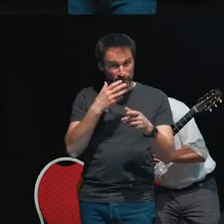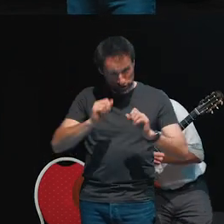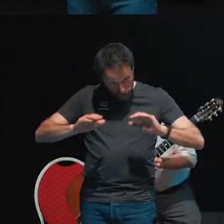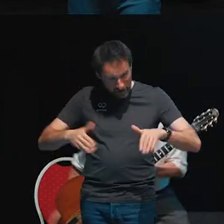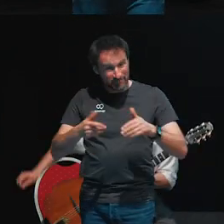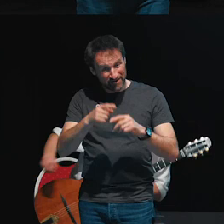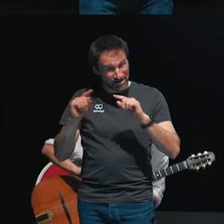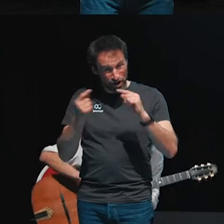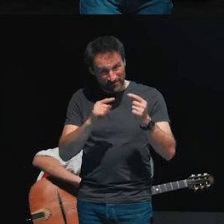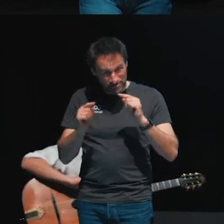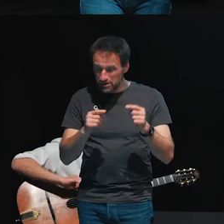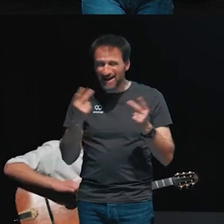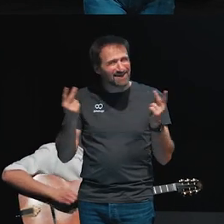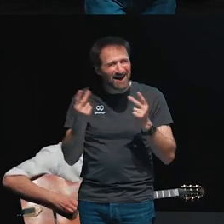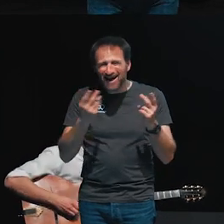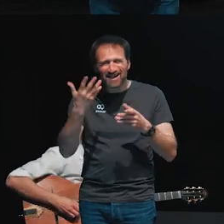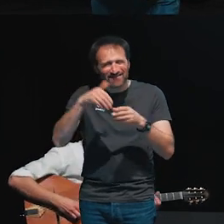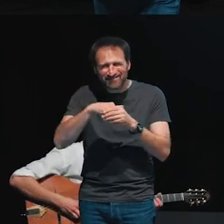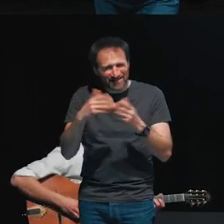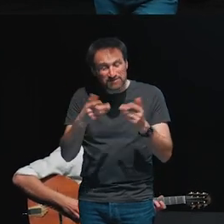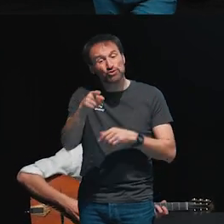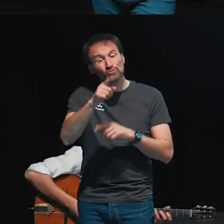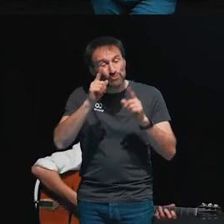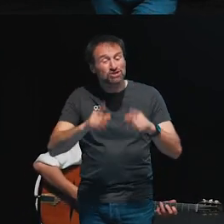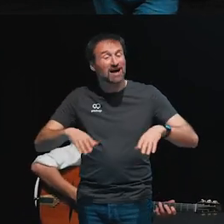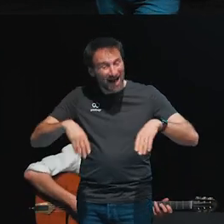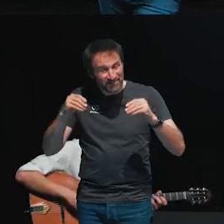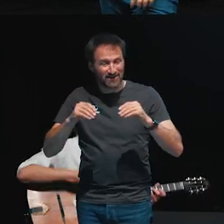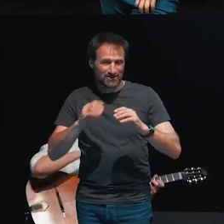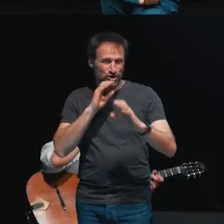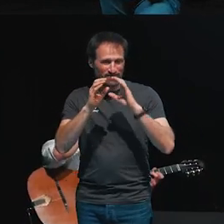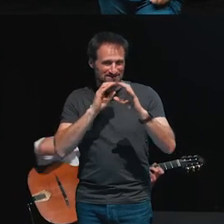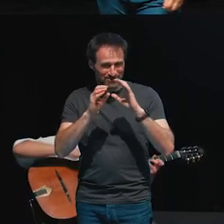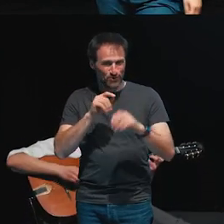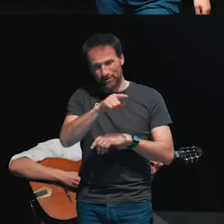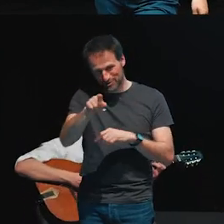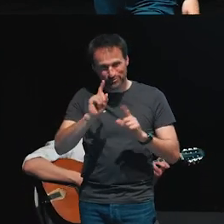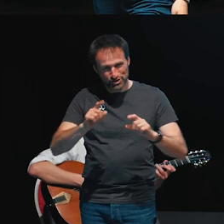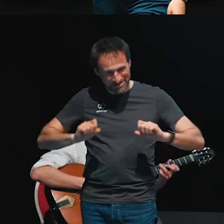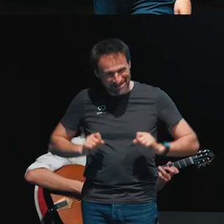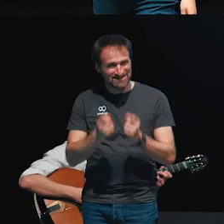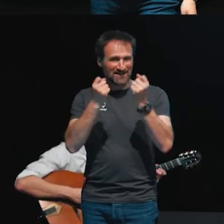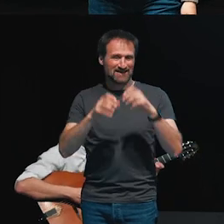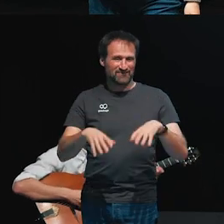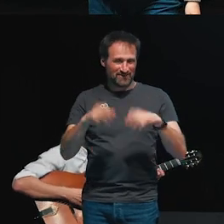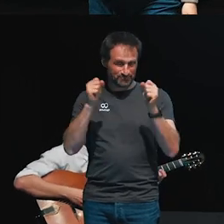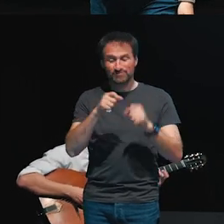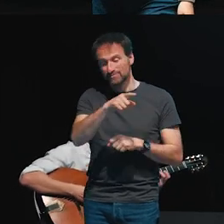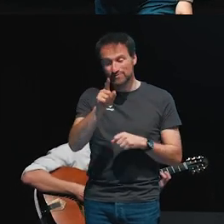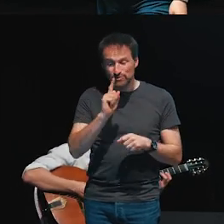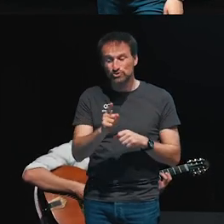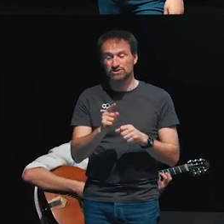venue or where it is, you need to start the conversation. You need to initiate it. you start documenting the